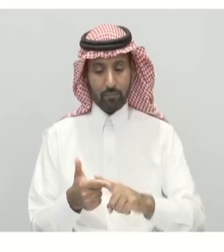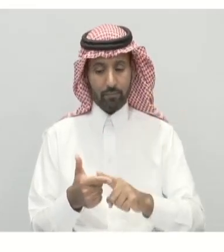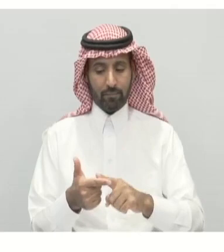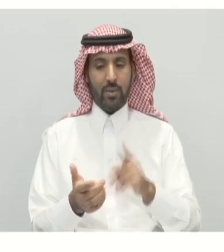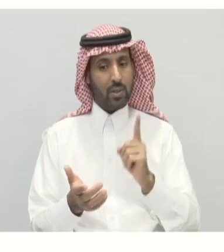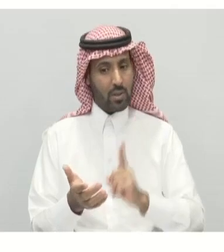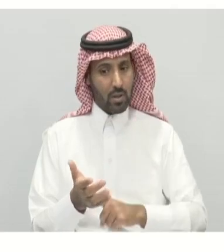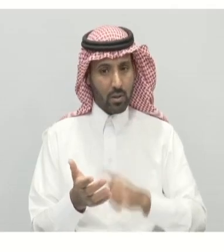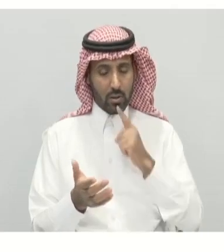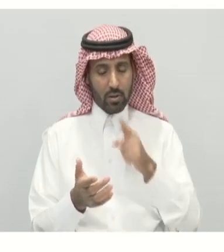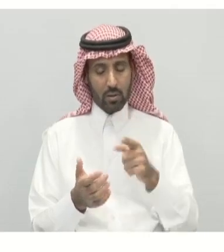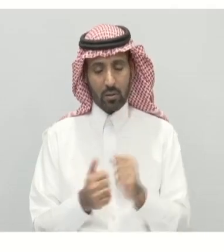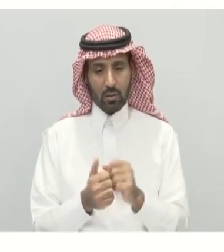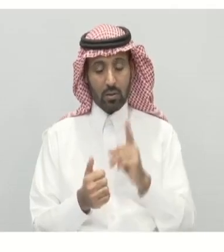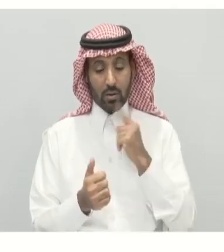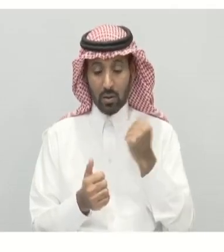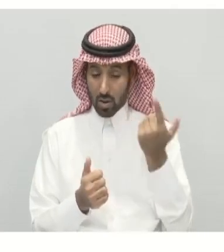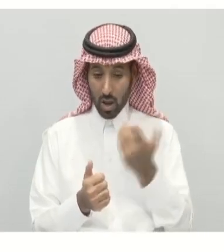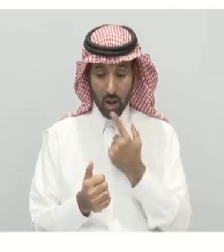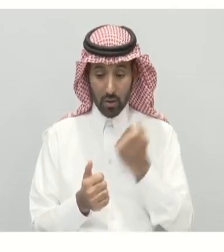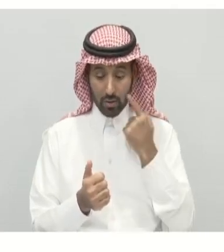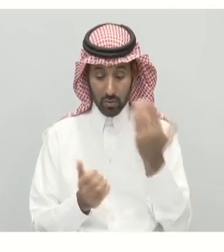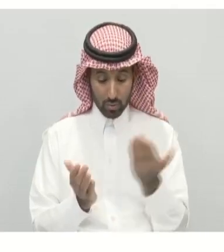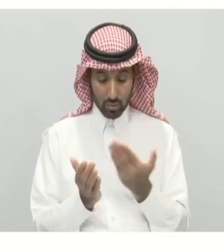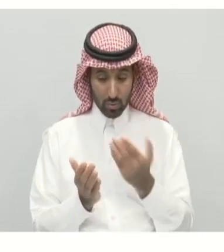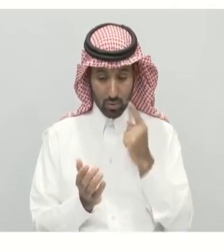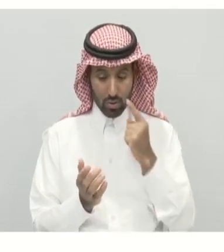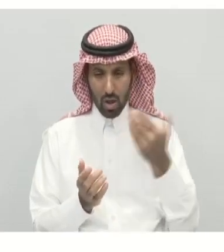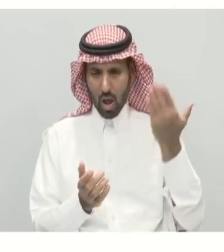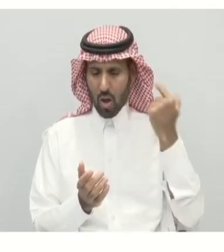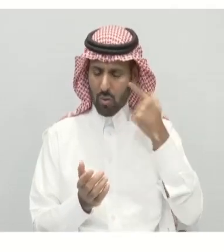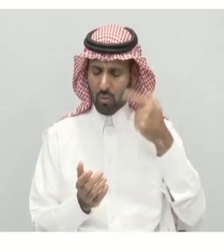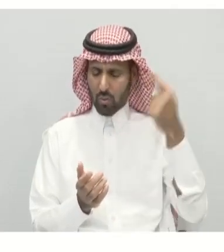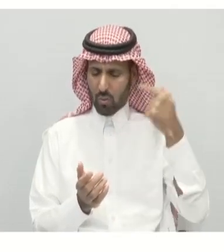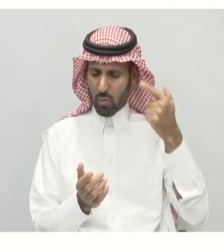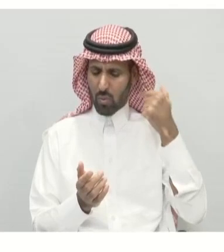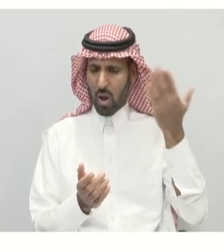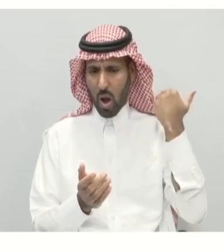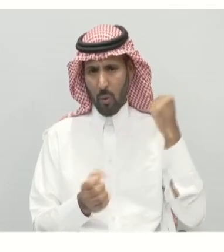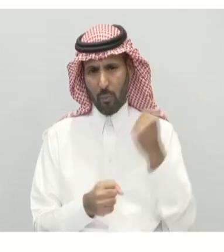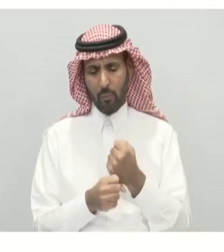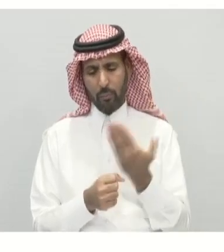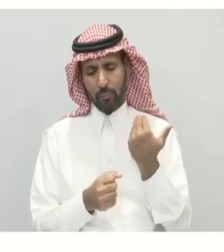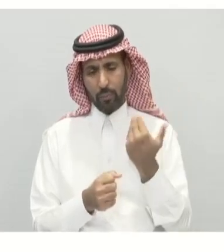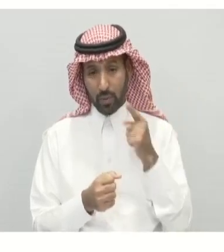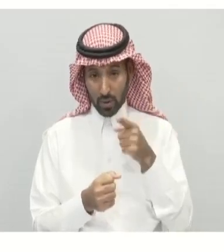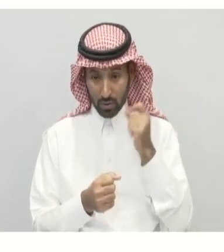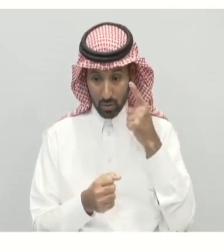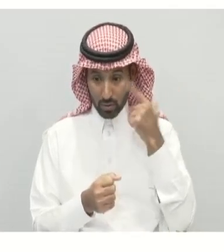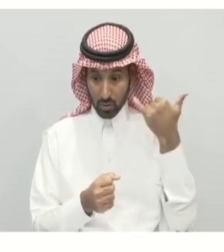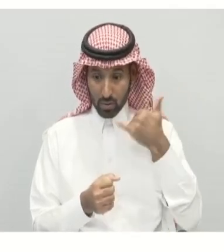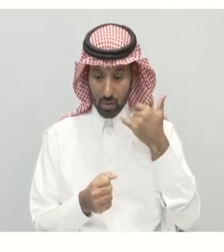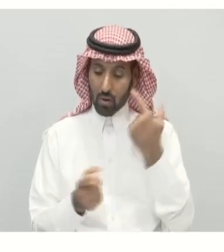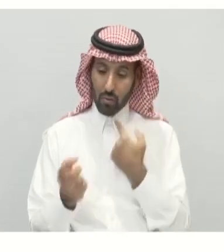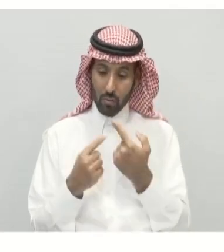Seriously? Of course, I need to study. I don't remember everything we've done. Do you get calls